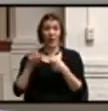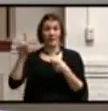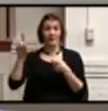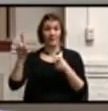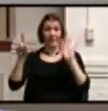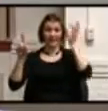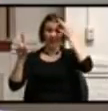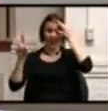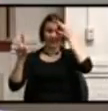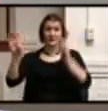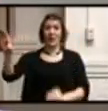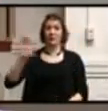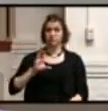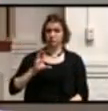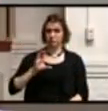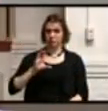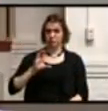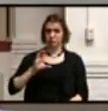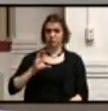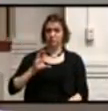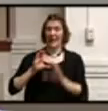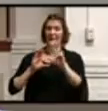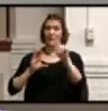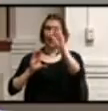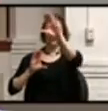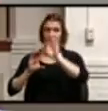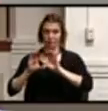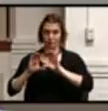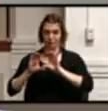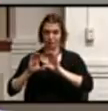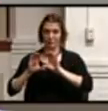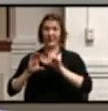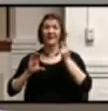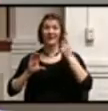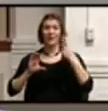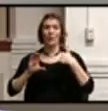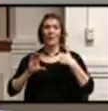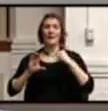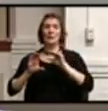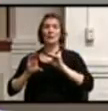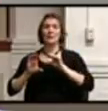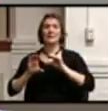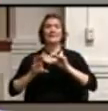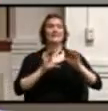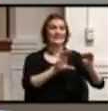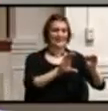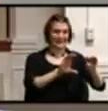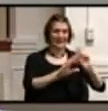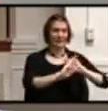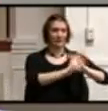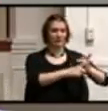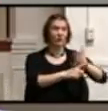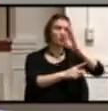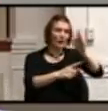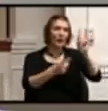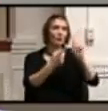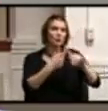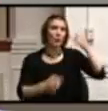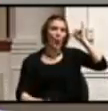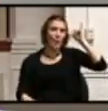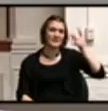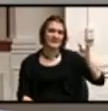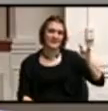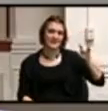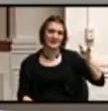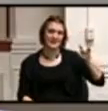from Department of Agriculture and from VCDP with the condition that the town would reloan those funds